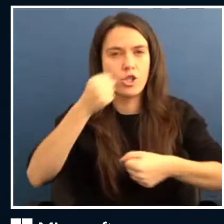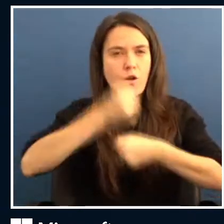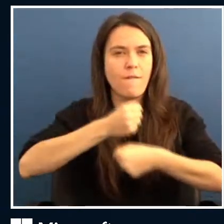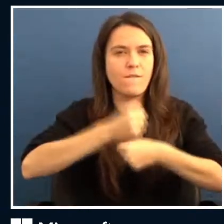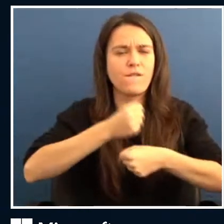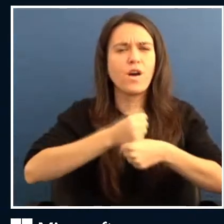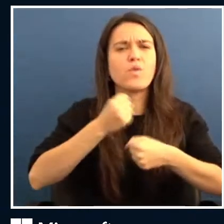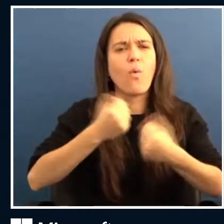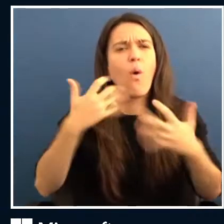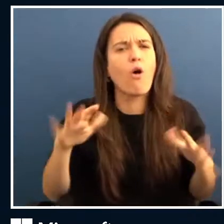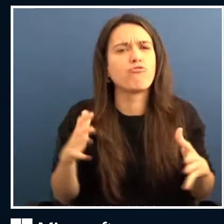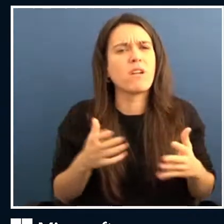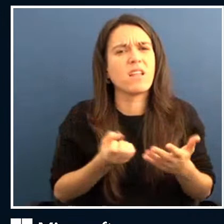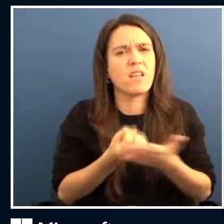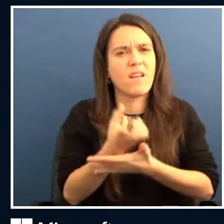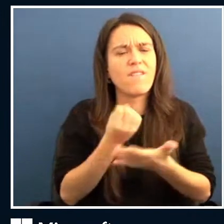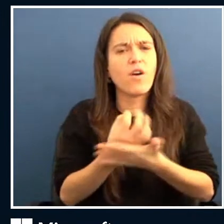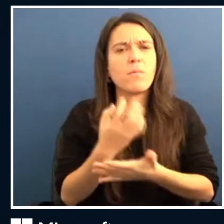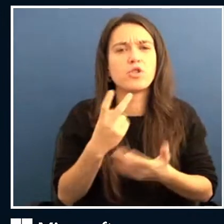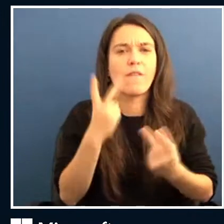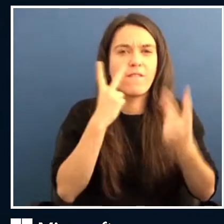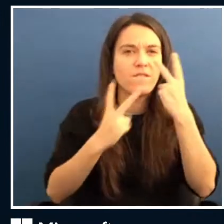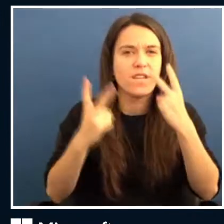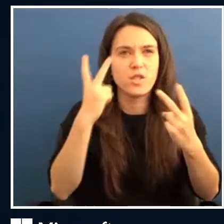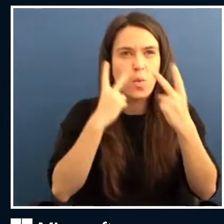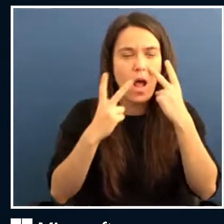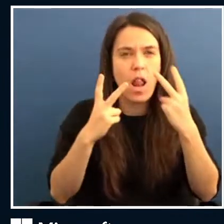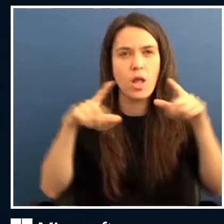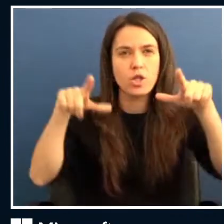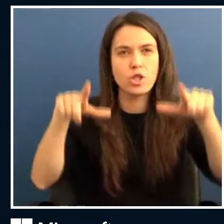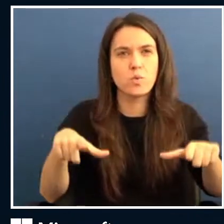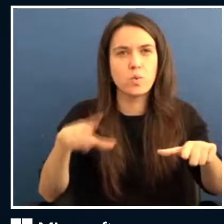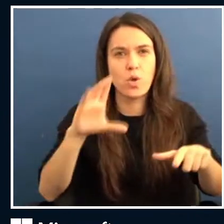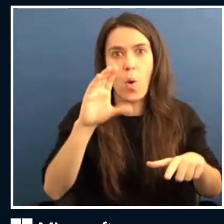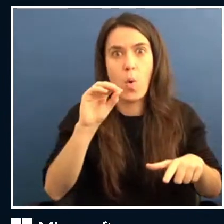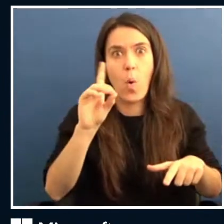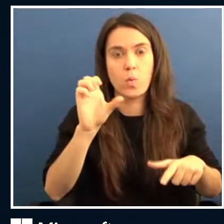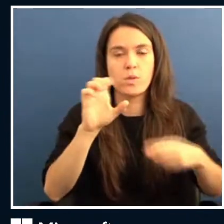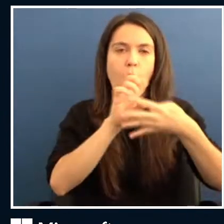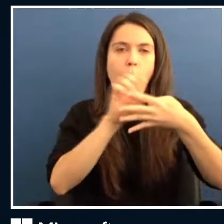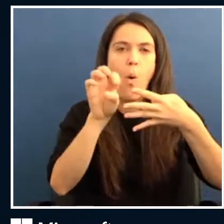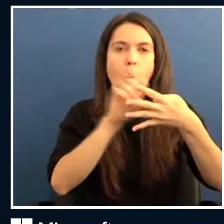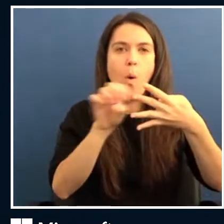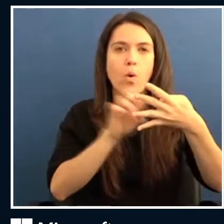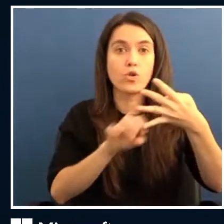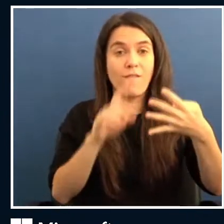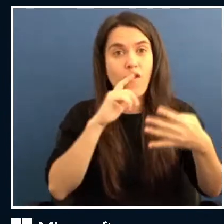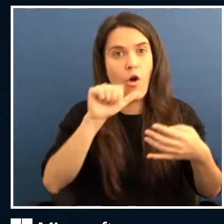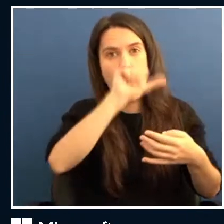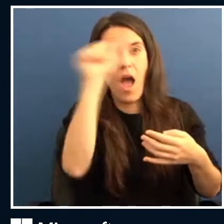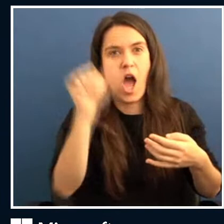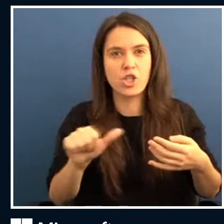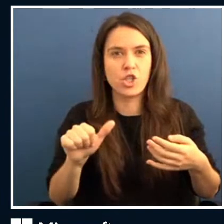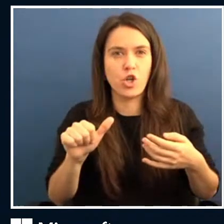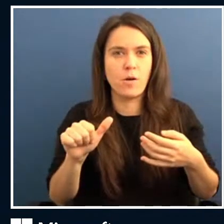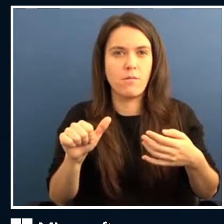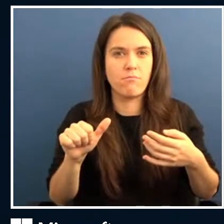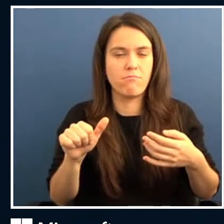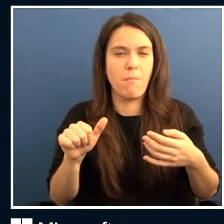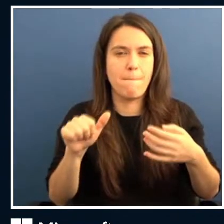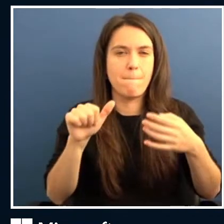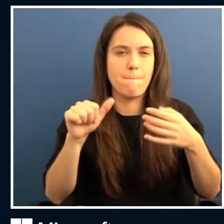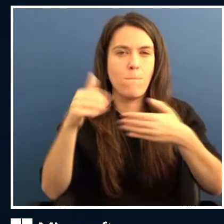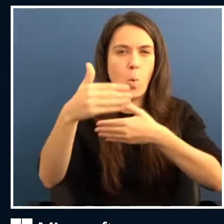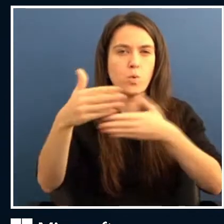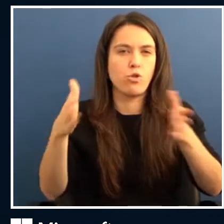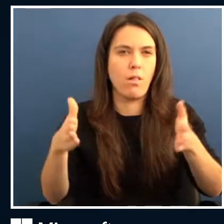used Visual Studio Code to write and deploy a function to the Azure portal. So I wanted to quickly